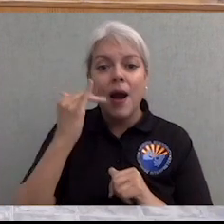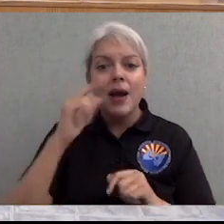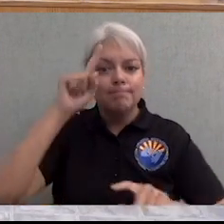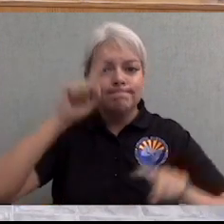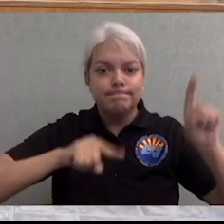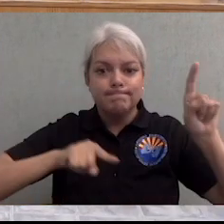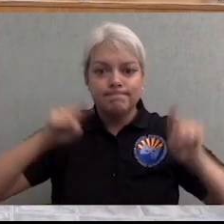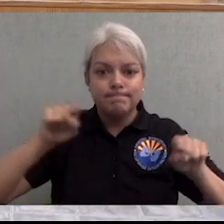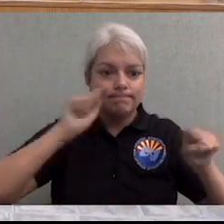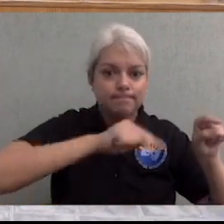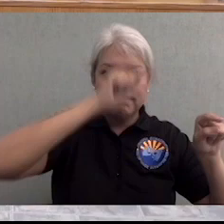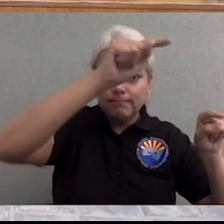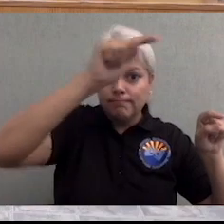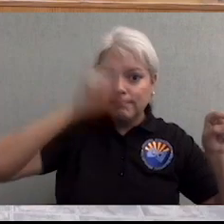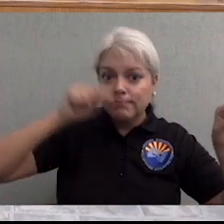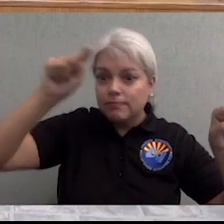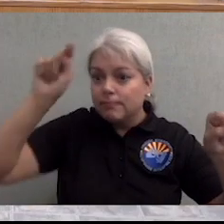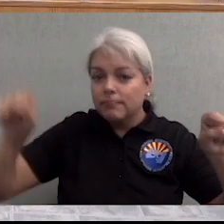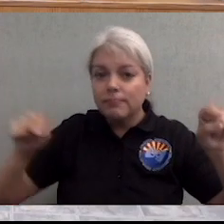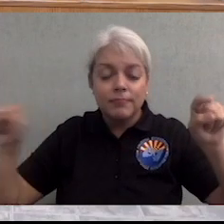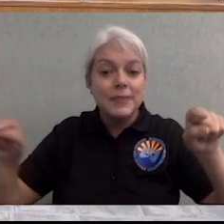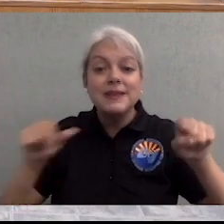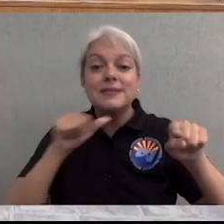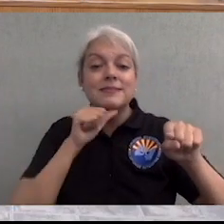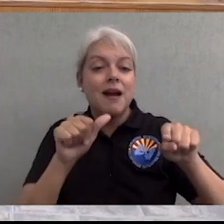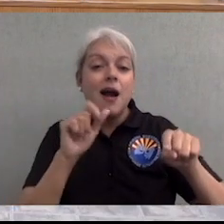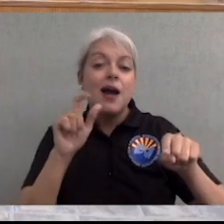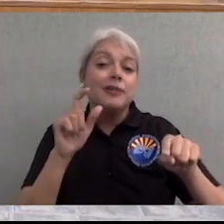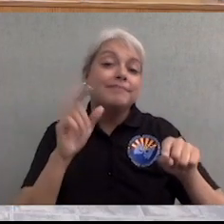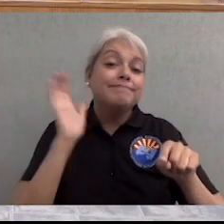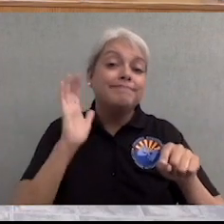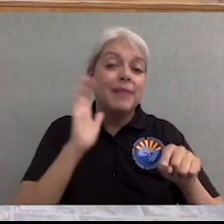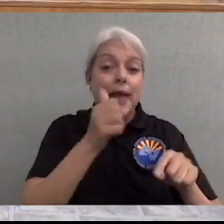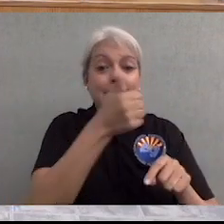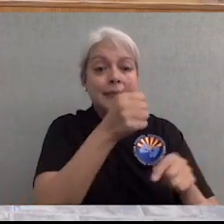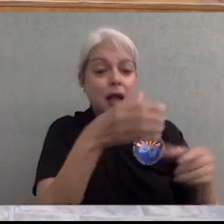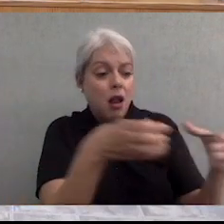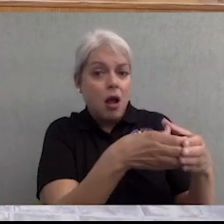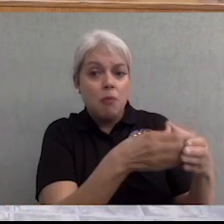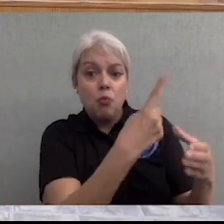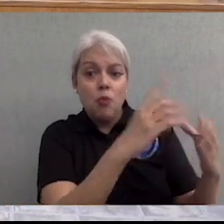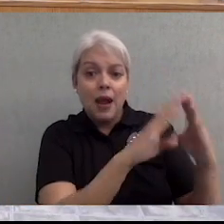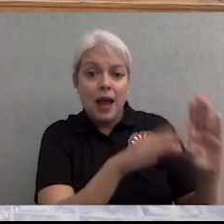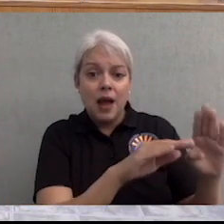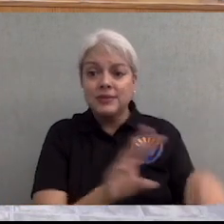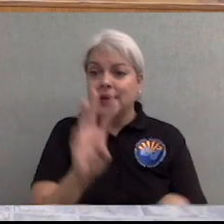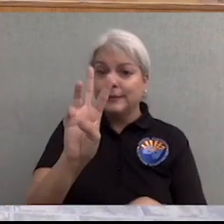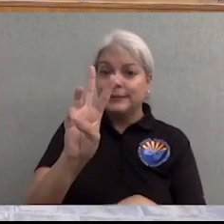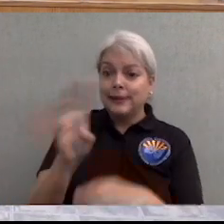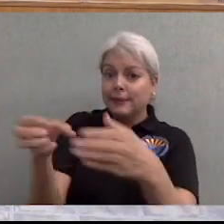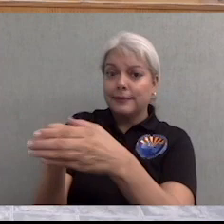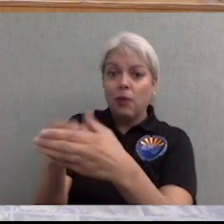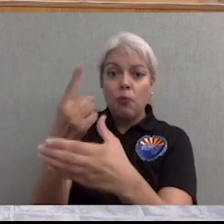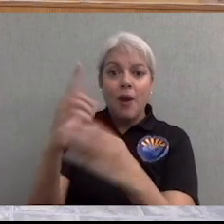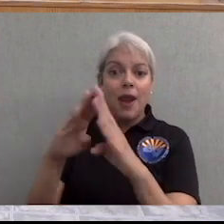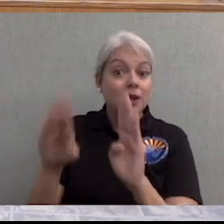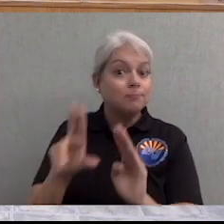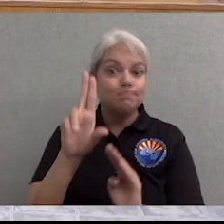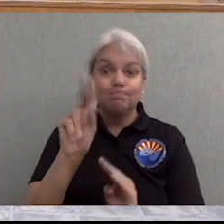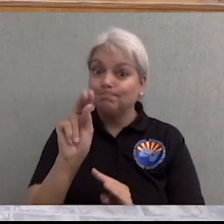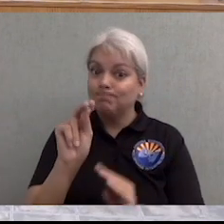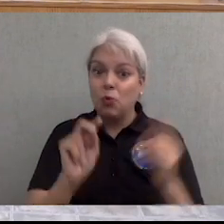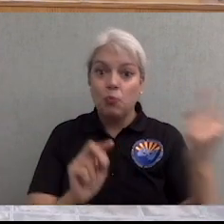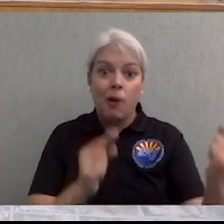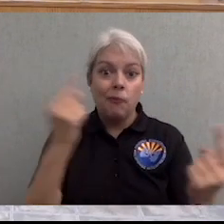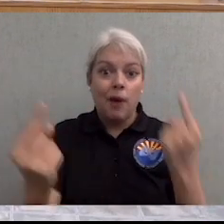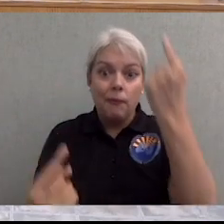So we don't have 10 from one household or 6 from another household. So that's concerning for us, and we kind